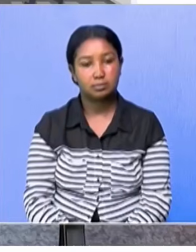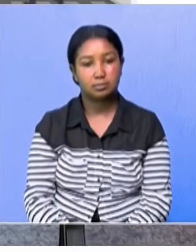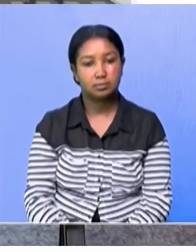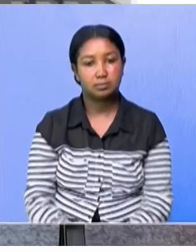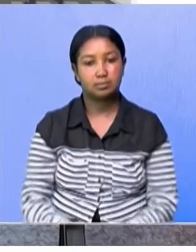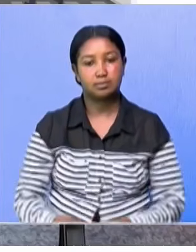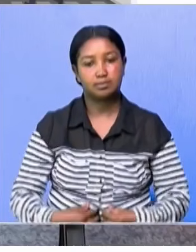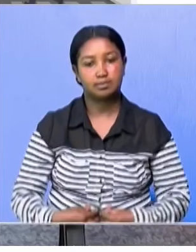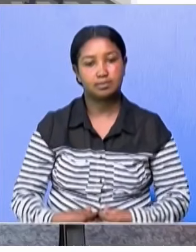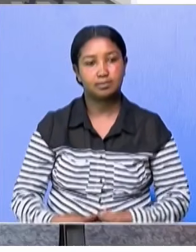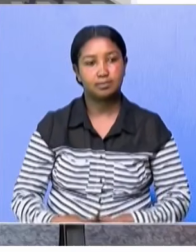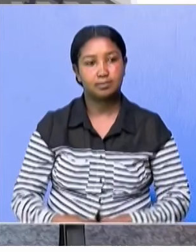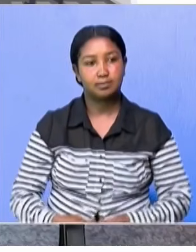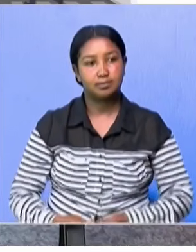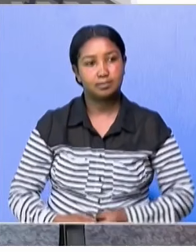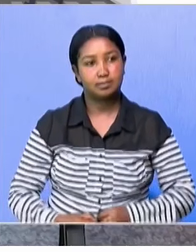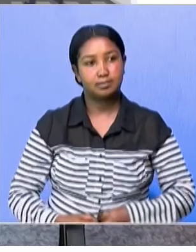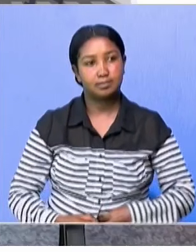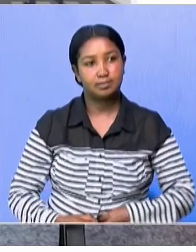the road